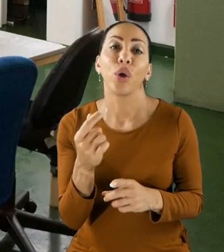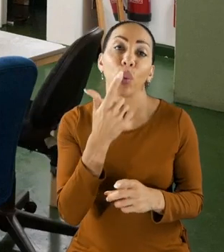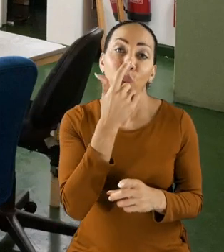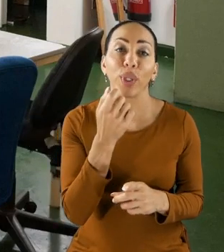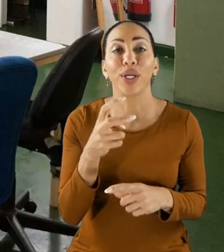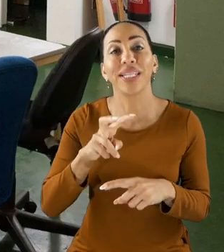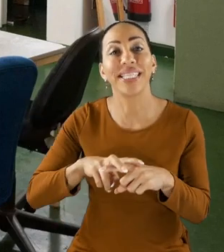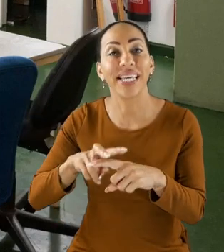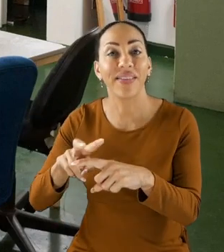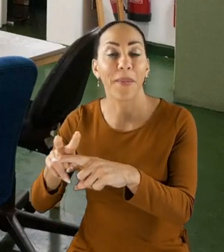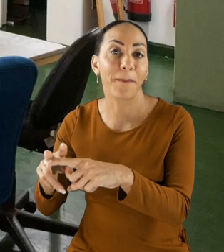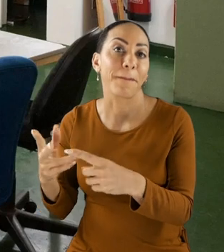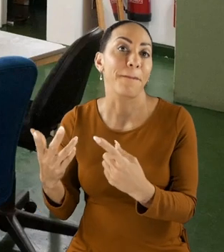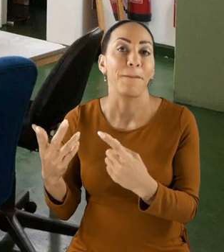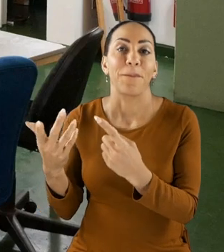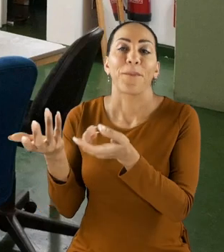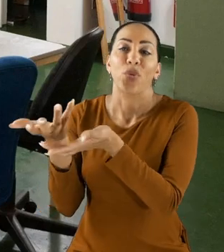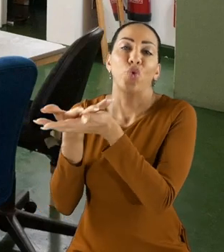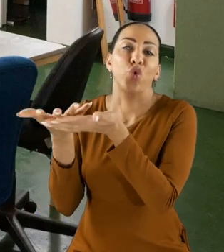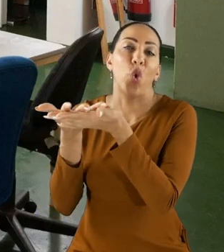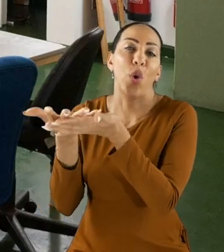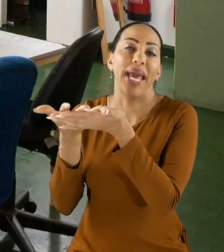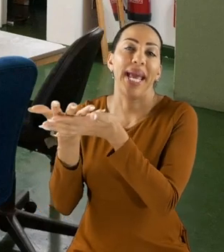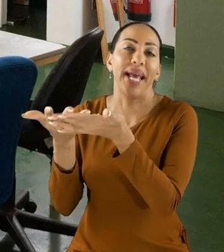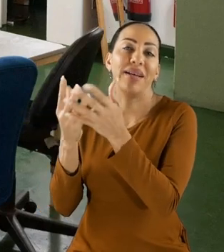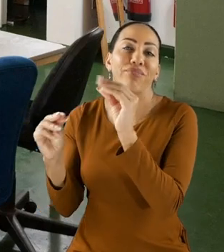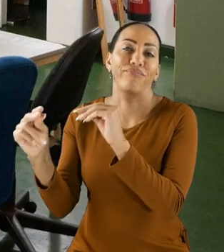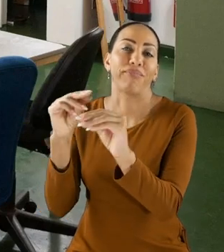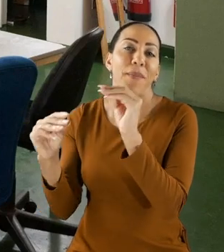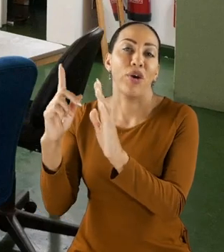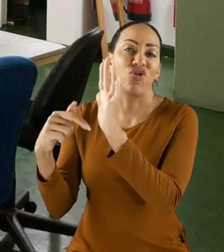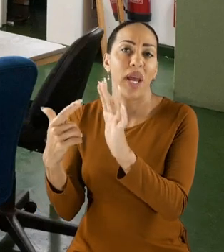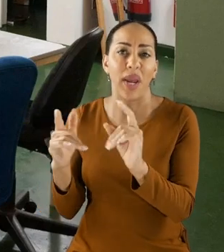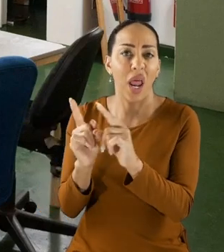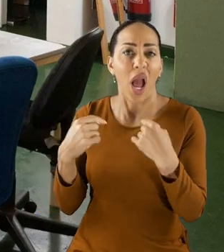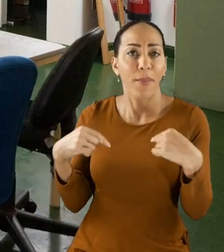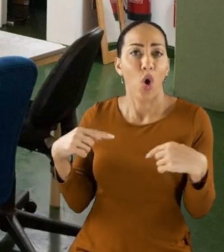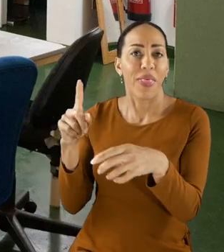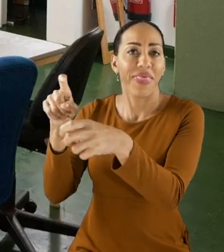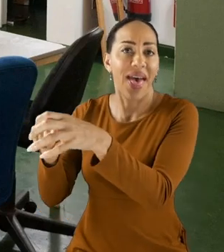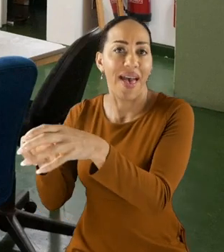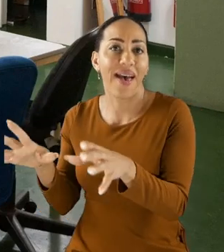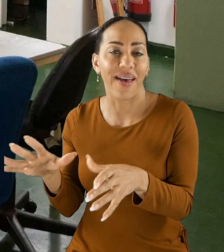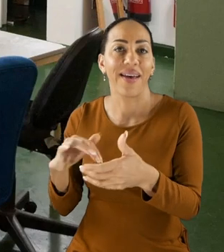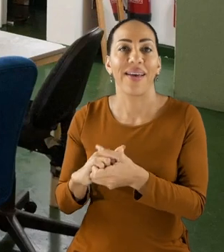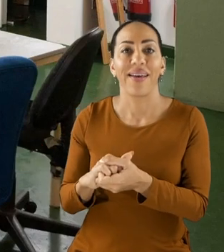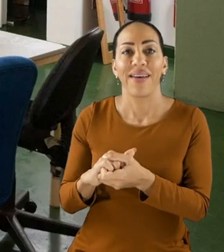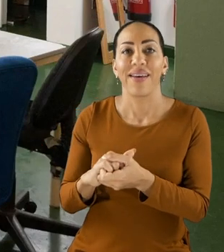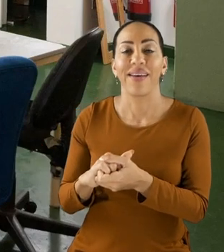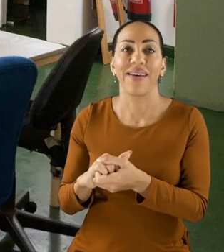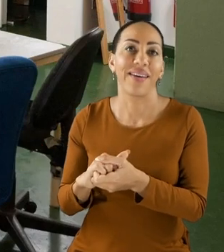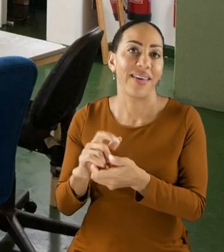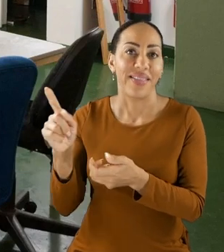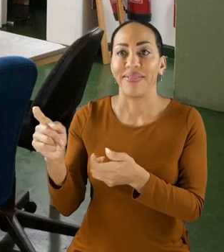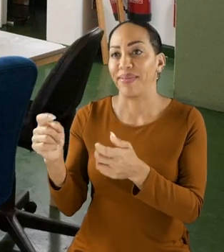see them sat at points where they're talking about me as if I'm not there. And we could have the same people sat on